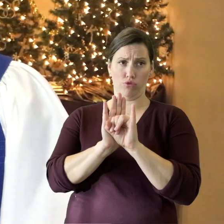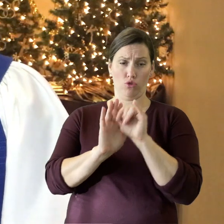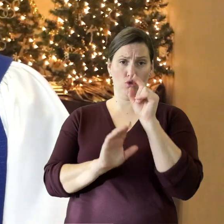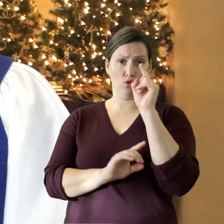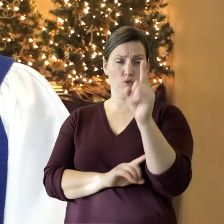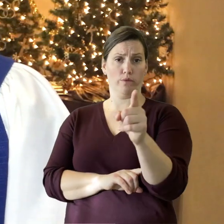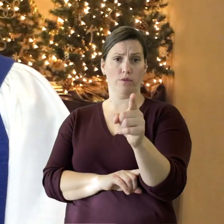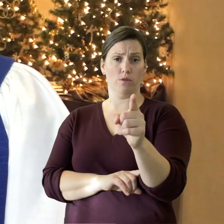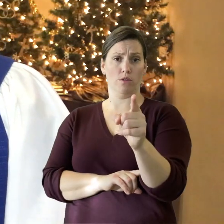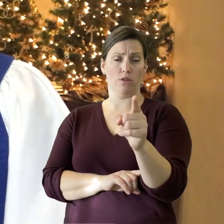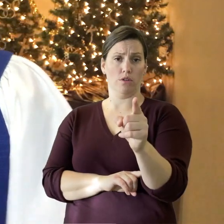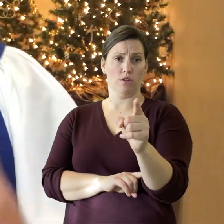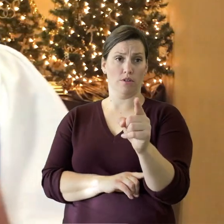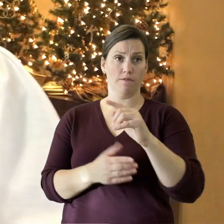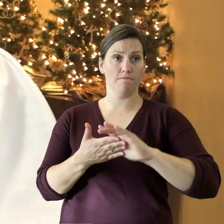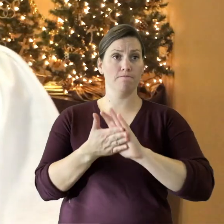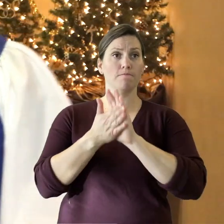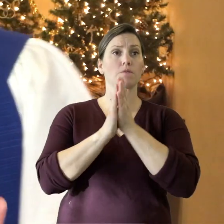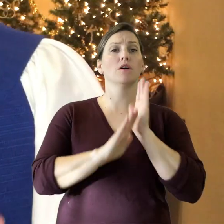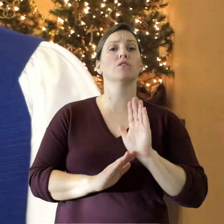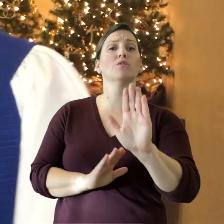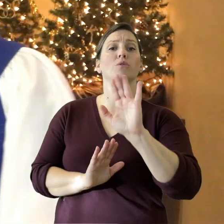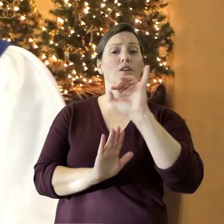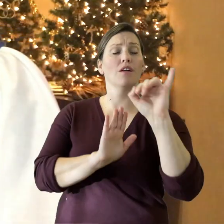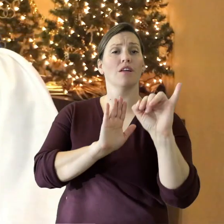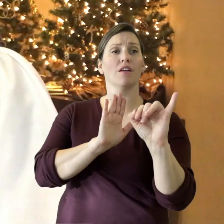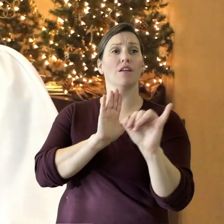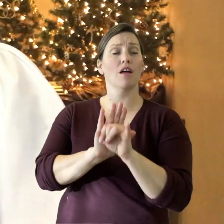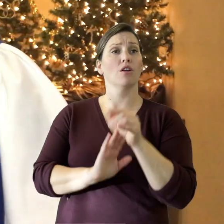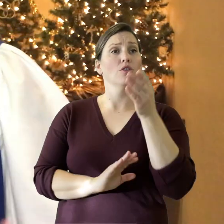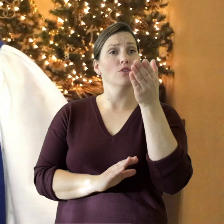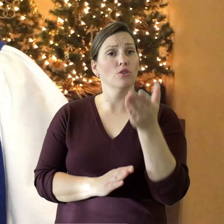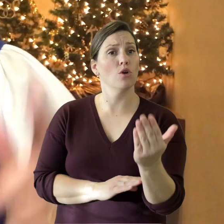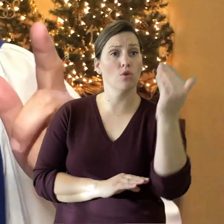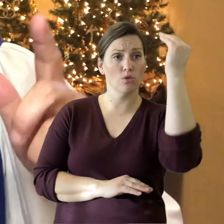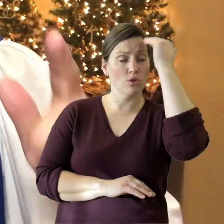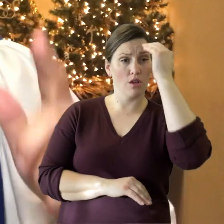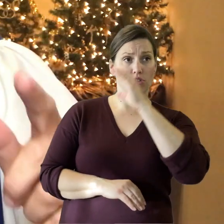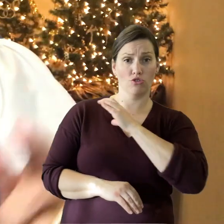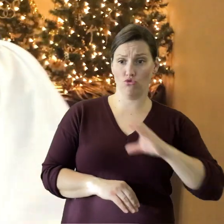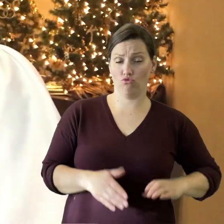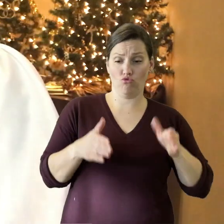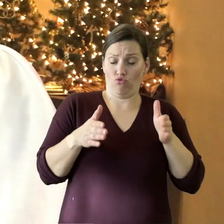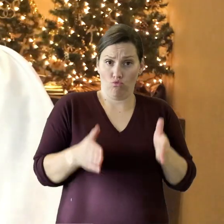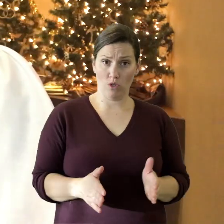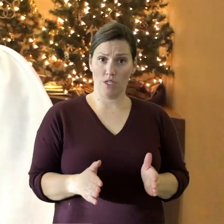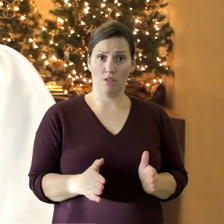you. It becomes your identity. You are known as a